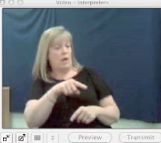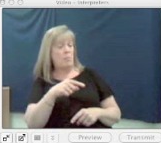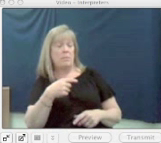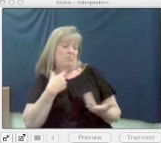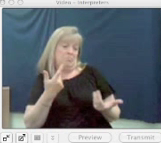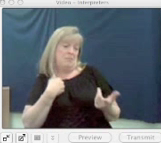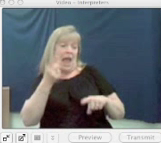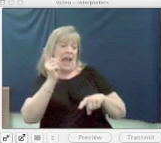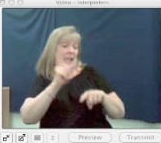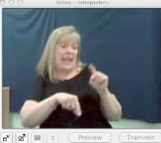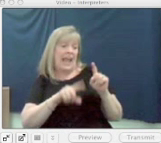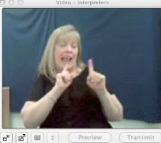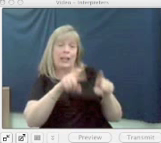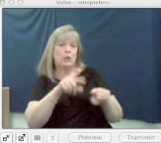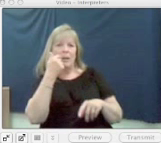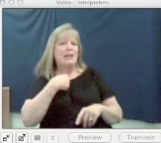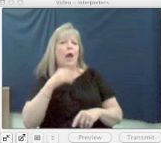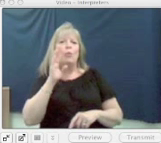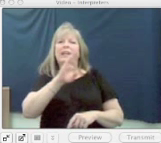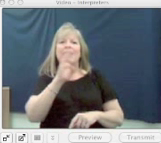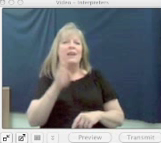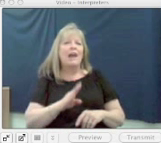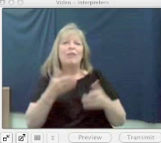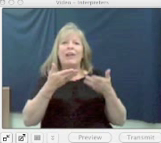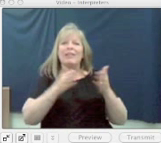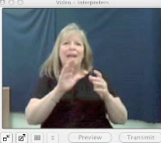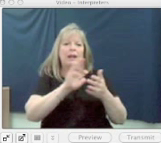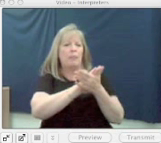let it get to that place.